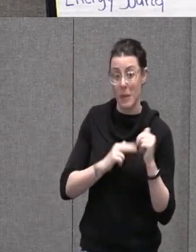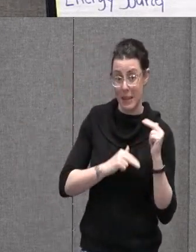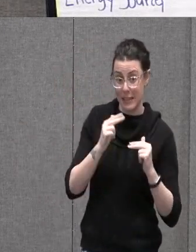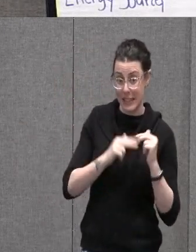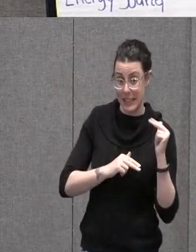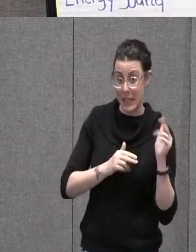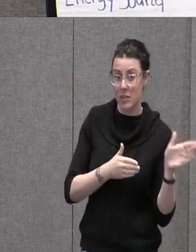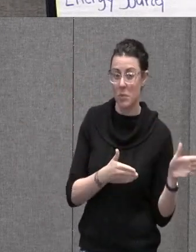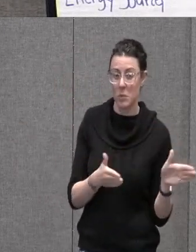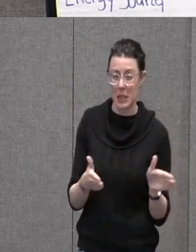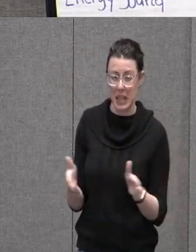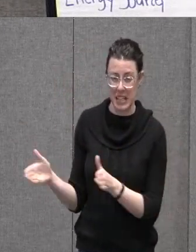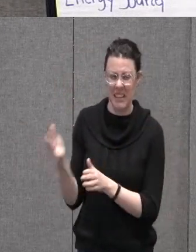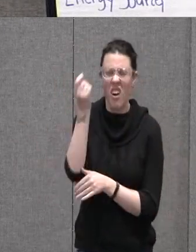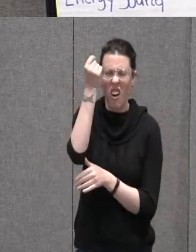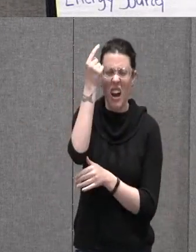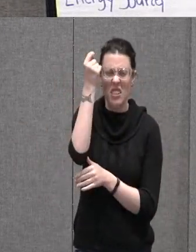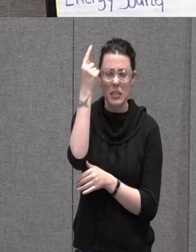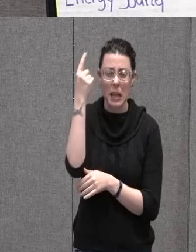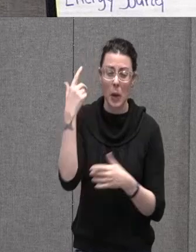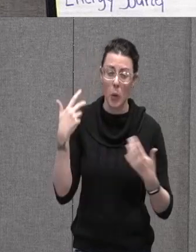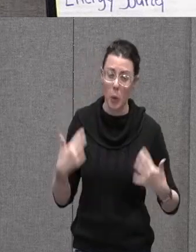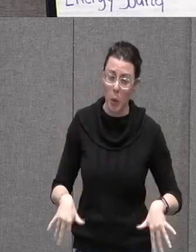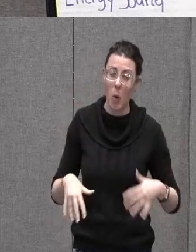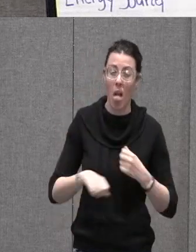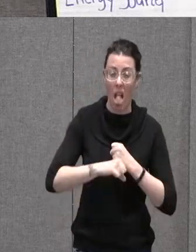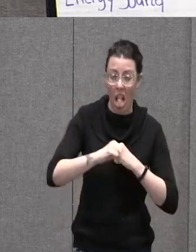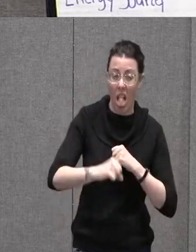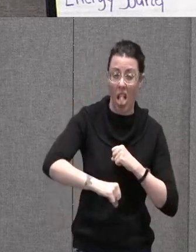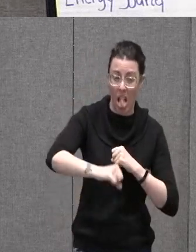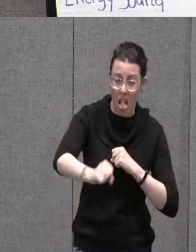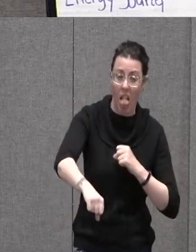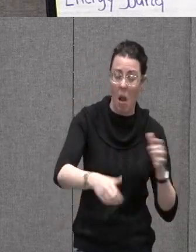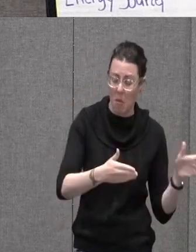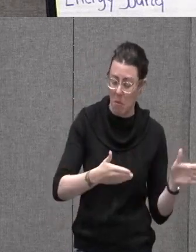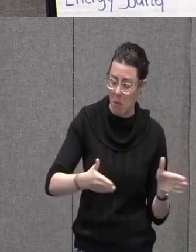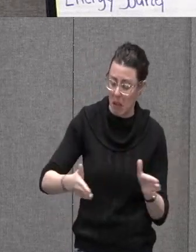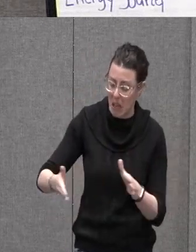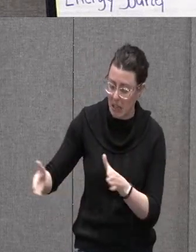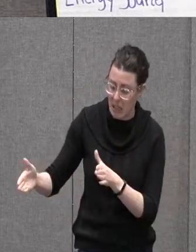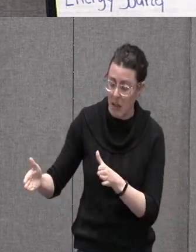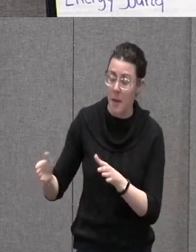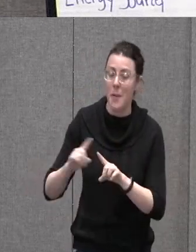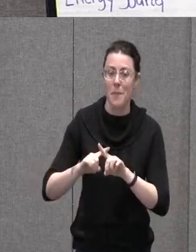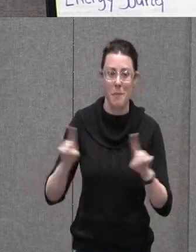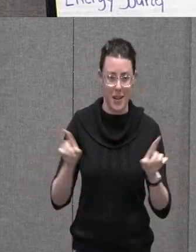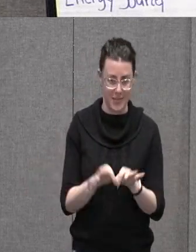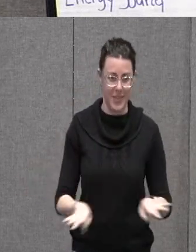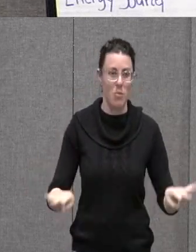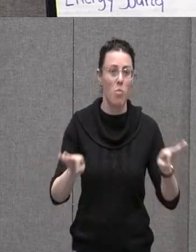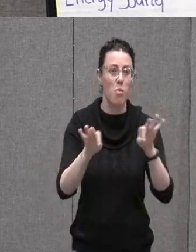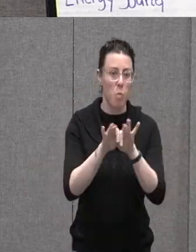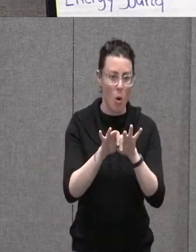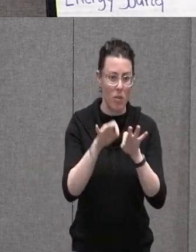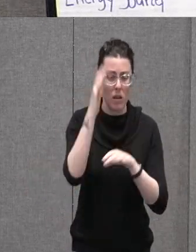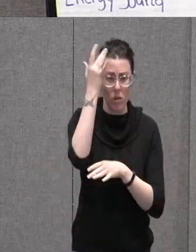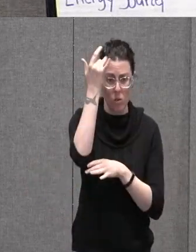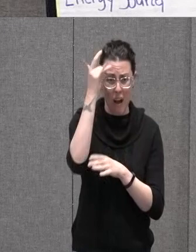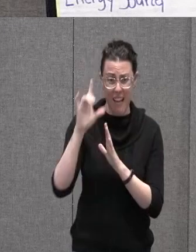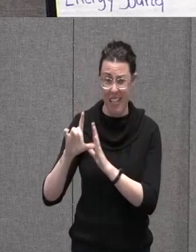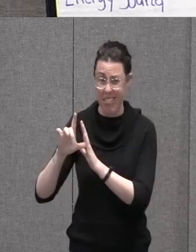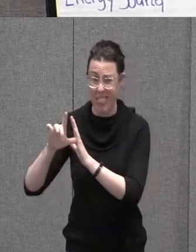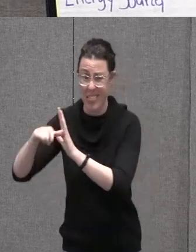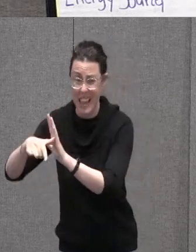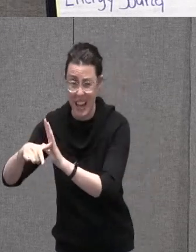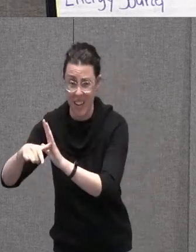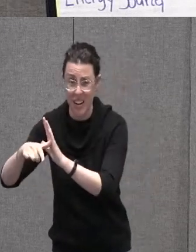long time. it does. But planning is so important because it can help save you time. It can help save you